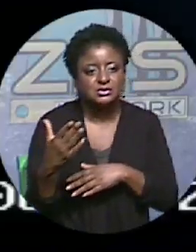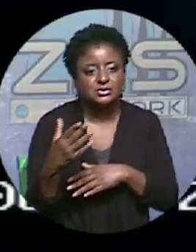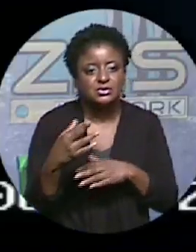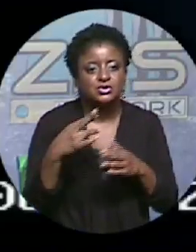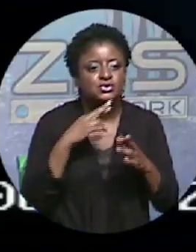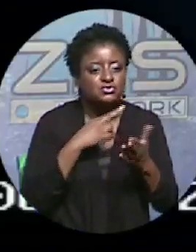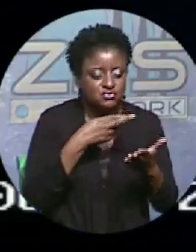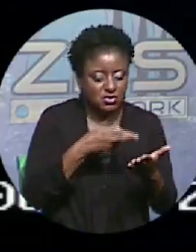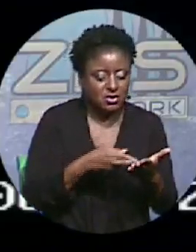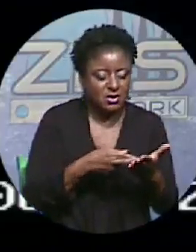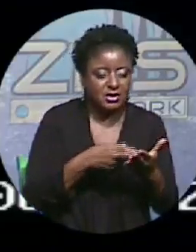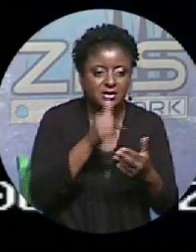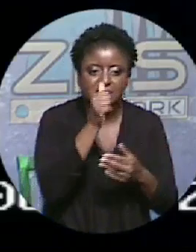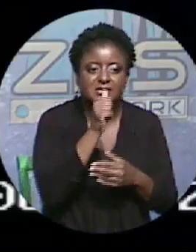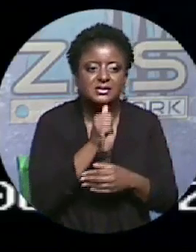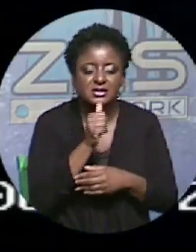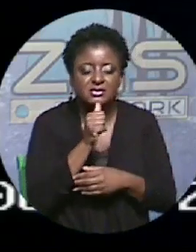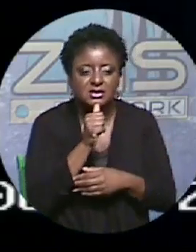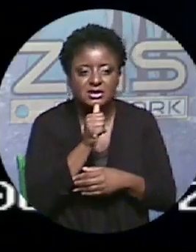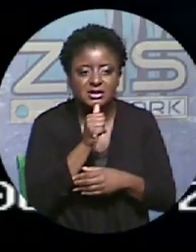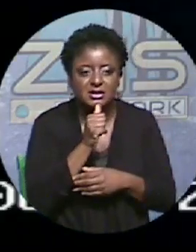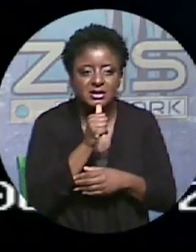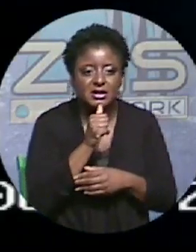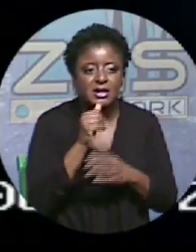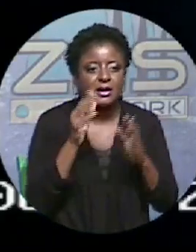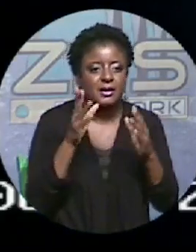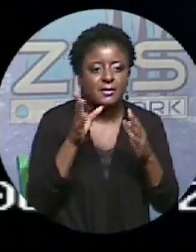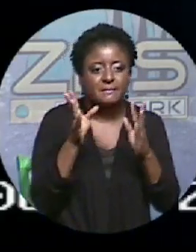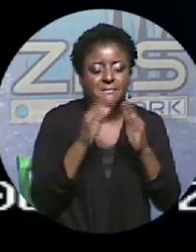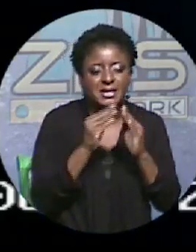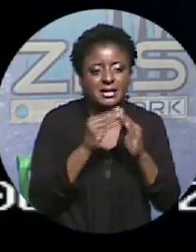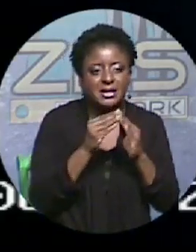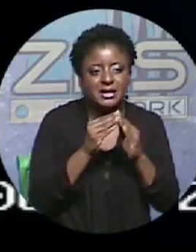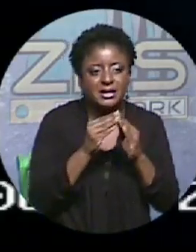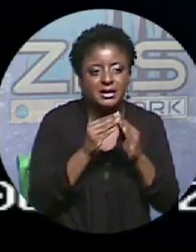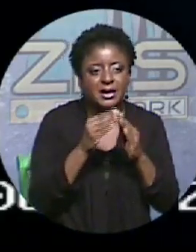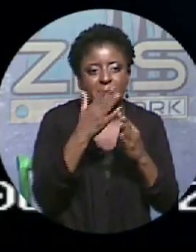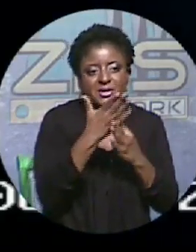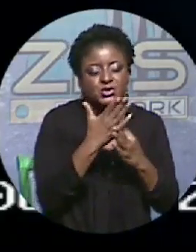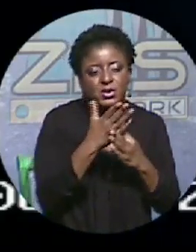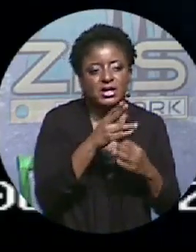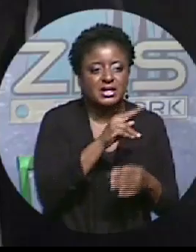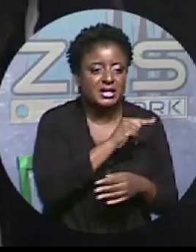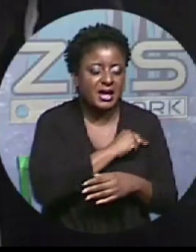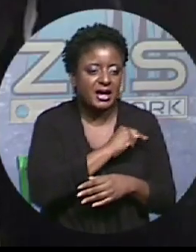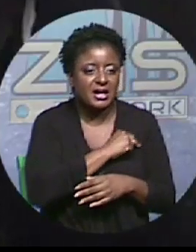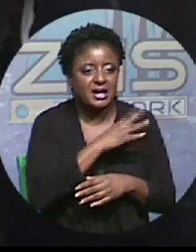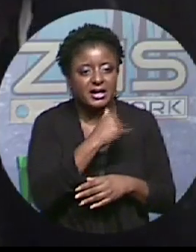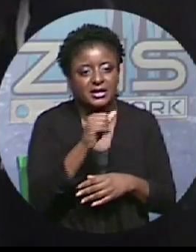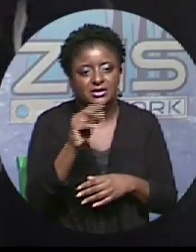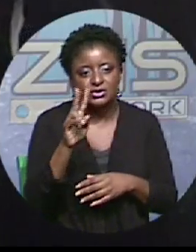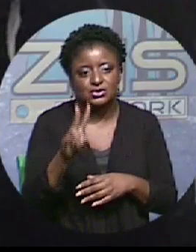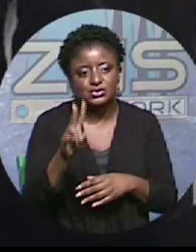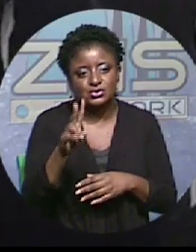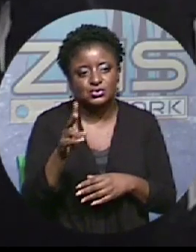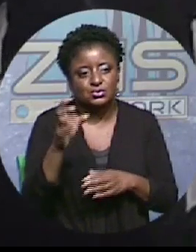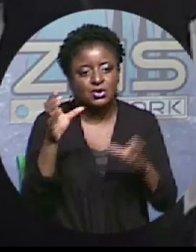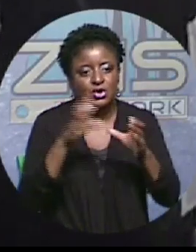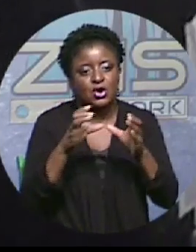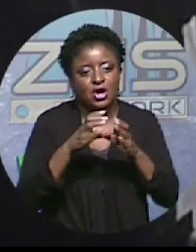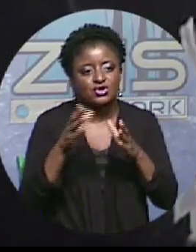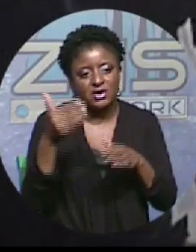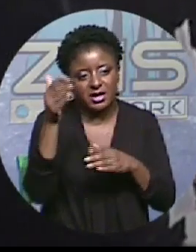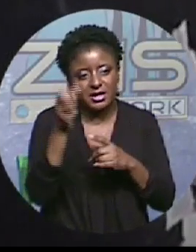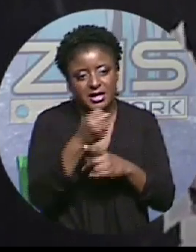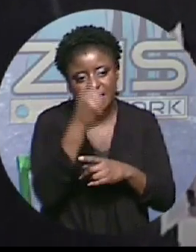of Nygard with DeVilma and Bullard, in which they ask Nygard who he wants them to kill. The duo also allege they were paid by Nygard to